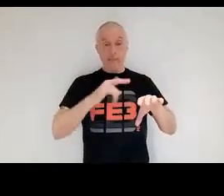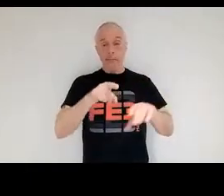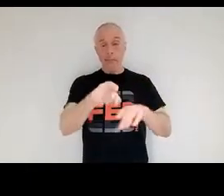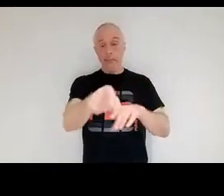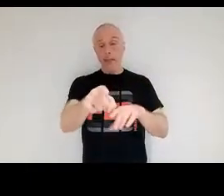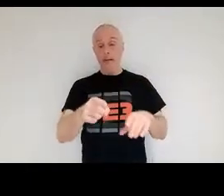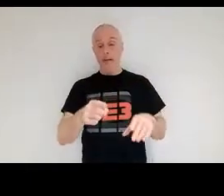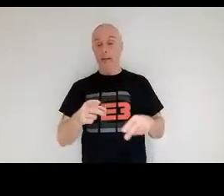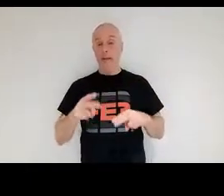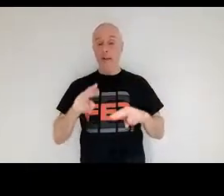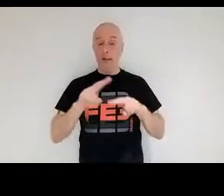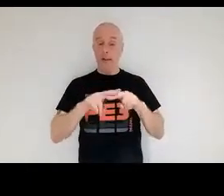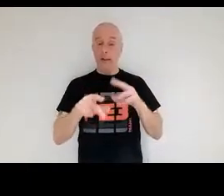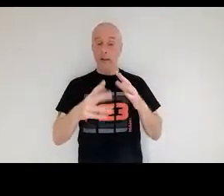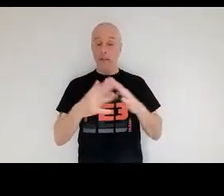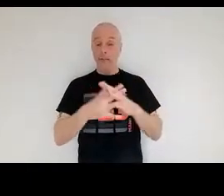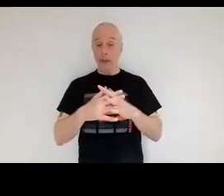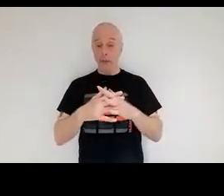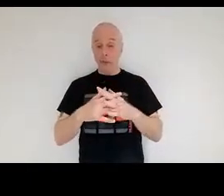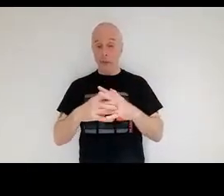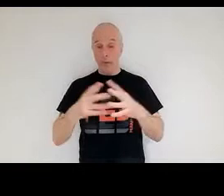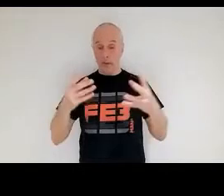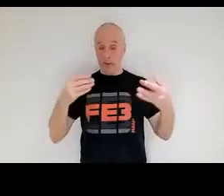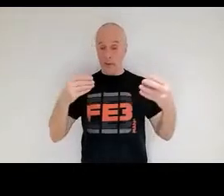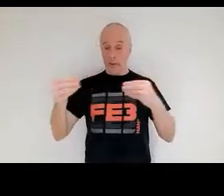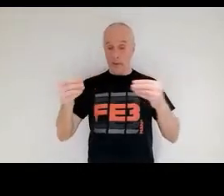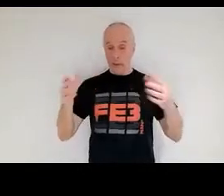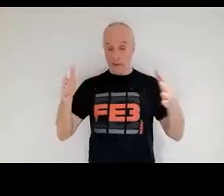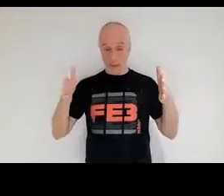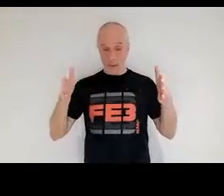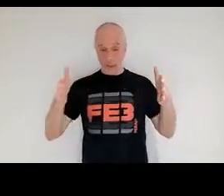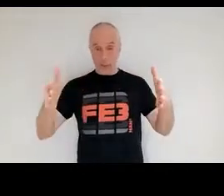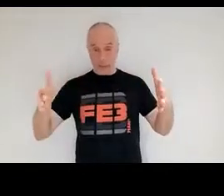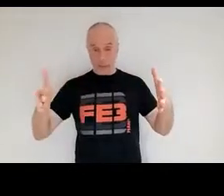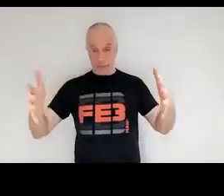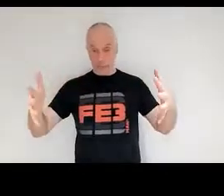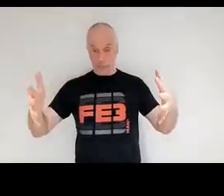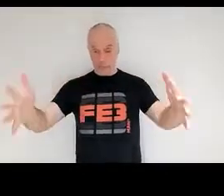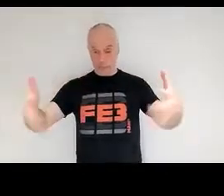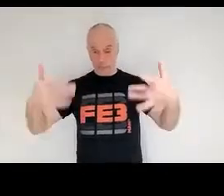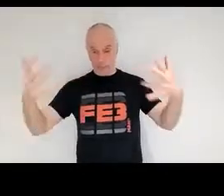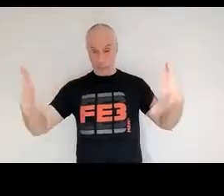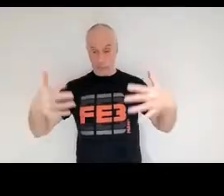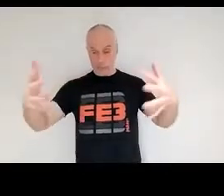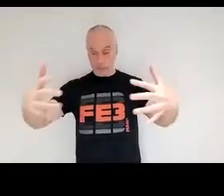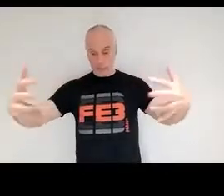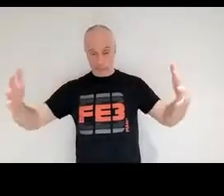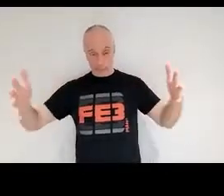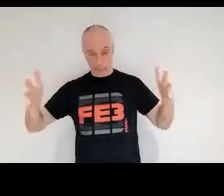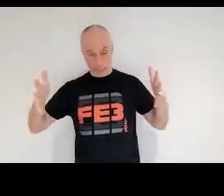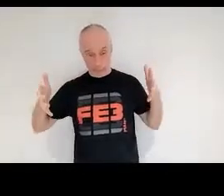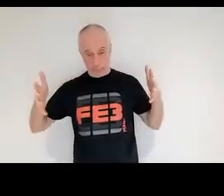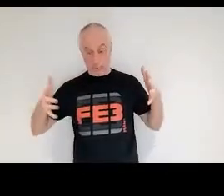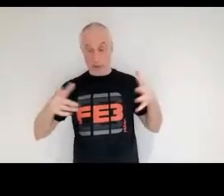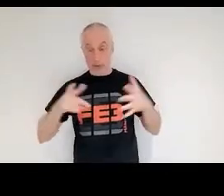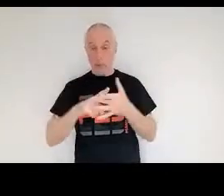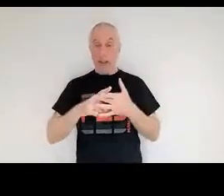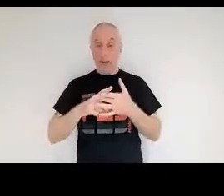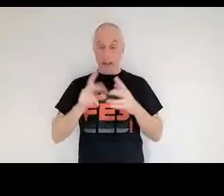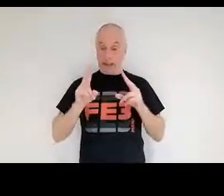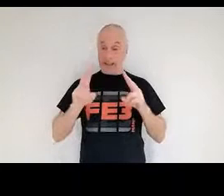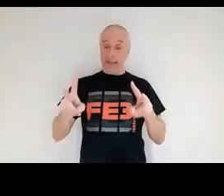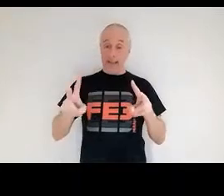you're in the density-driven flow regime. So you will see an increase in leakage for the